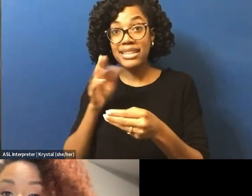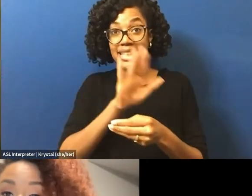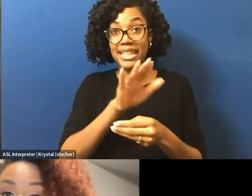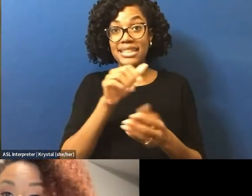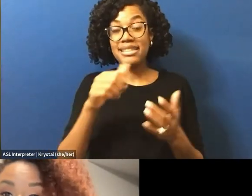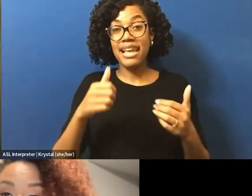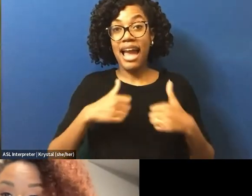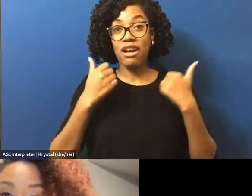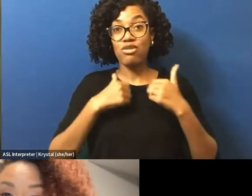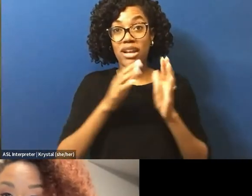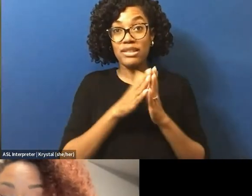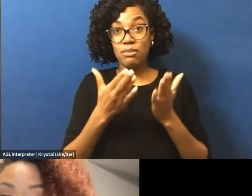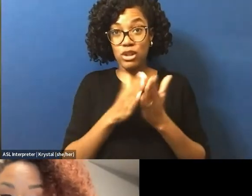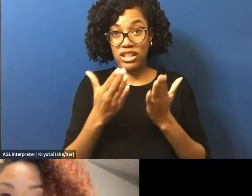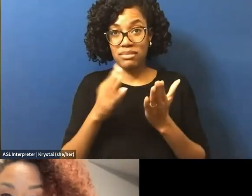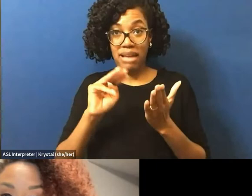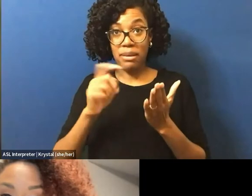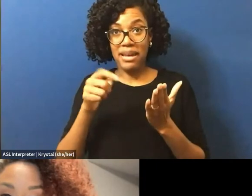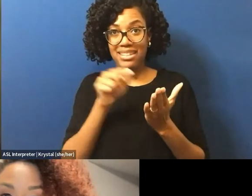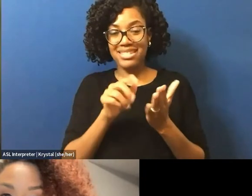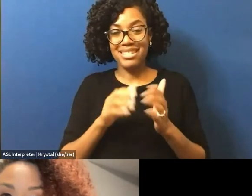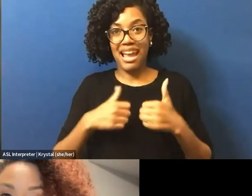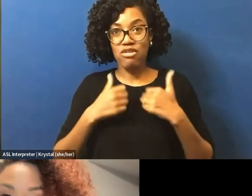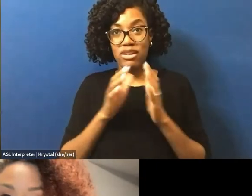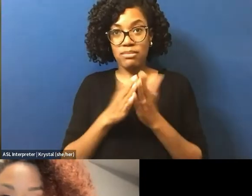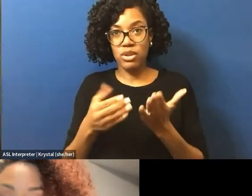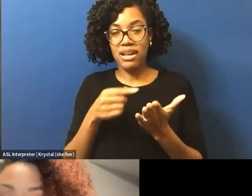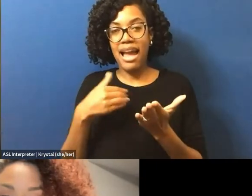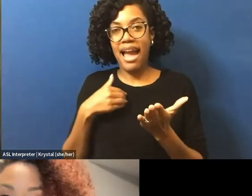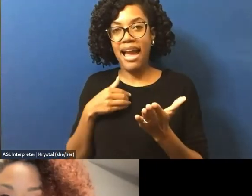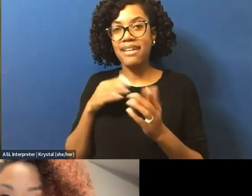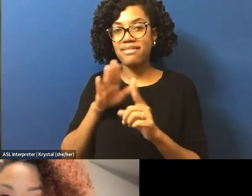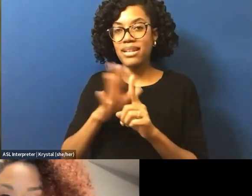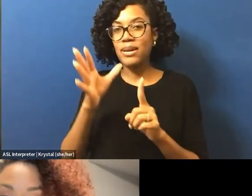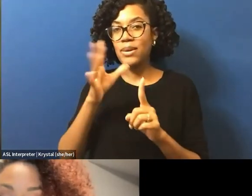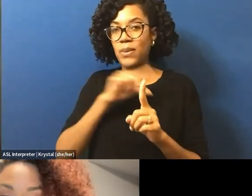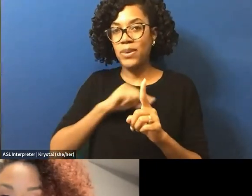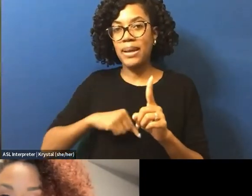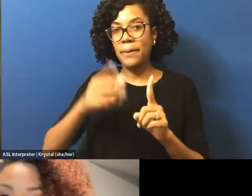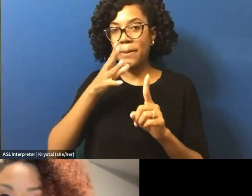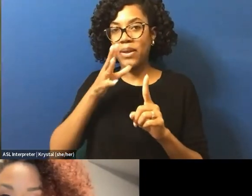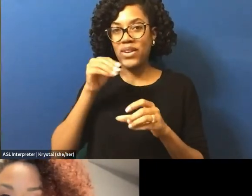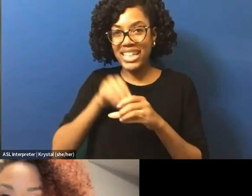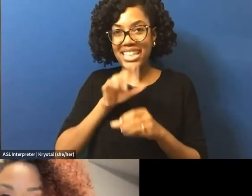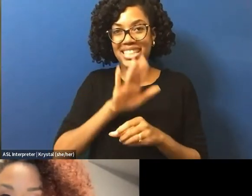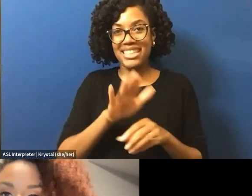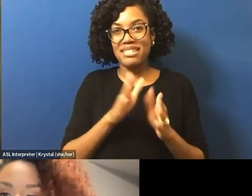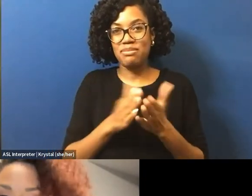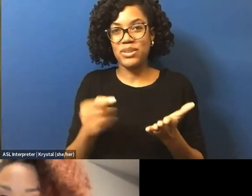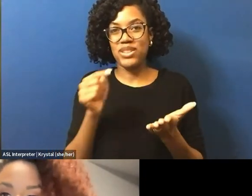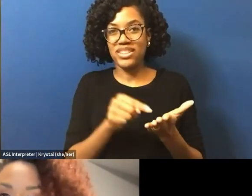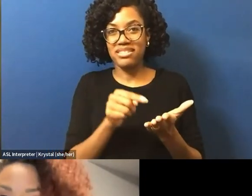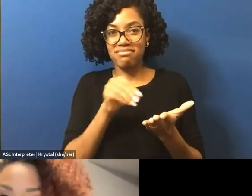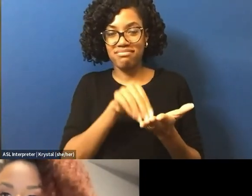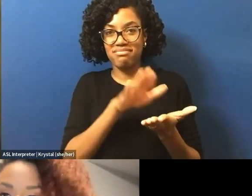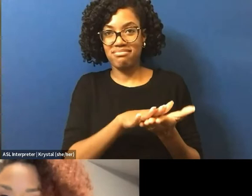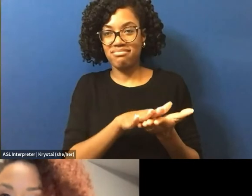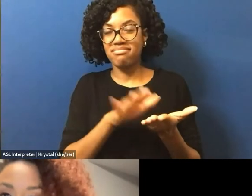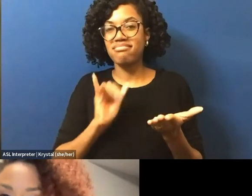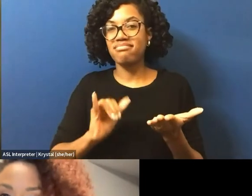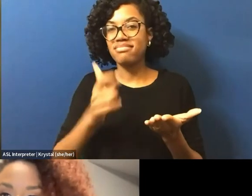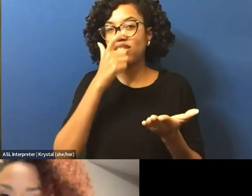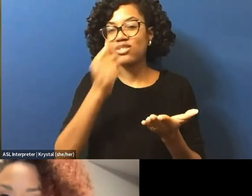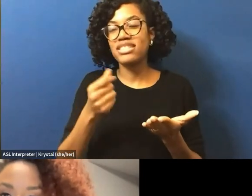So I think that, you know, there is, you know, reason to believe that he was, you know, in communication and in conversation with